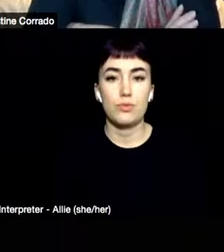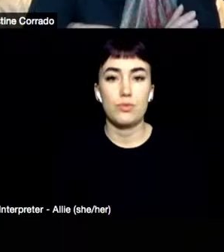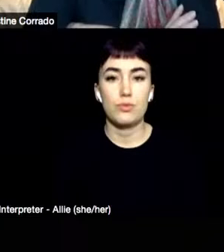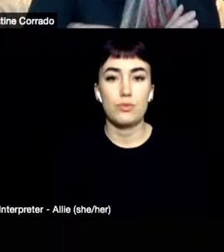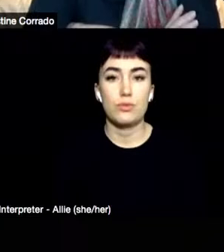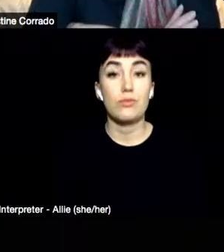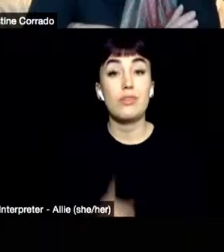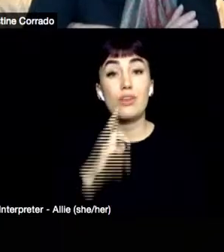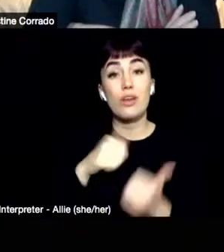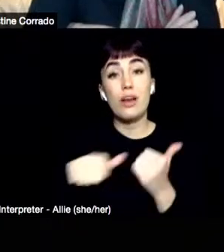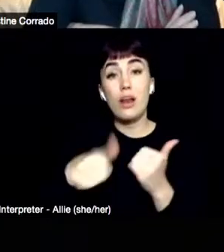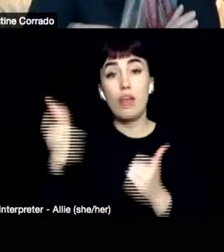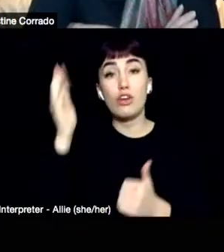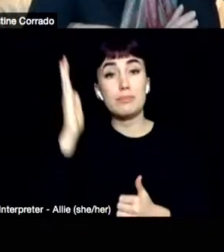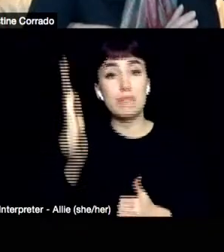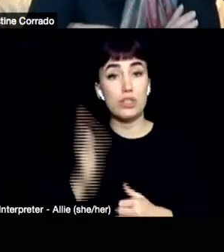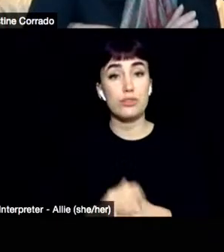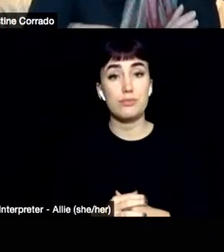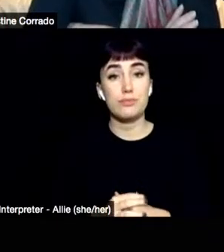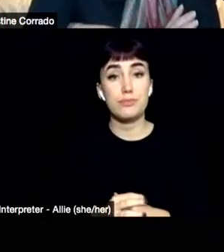Are there any other speakers?